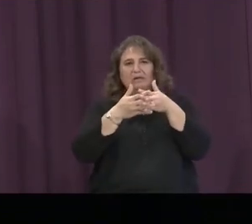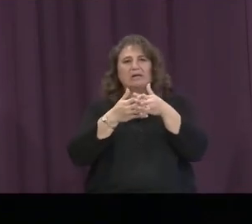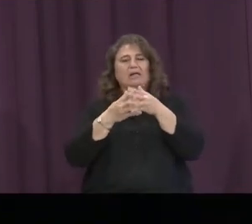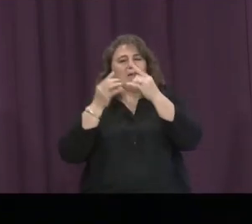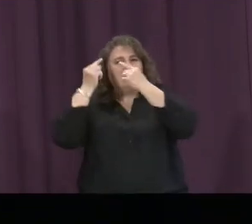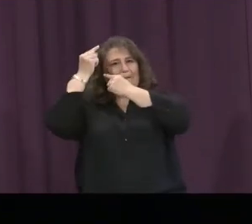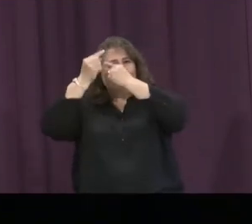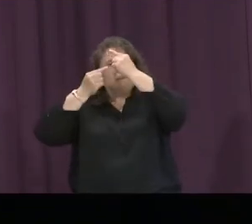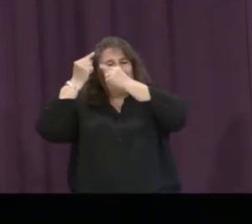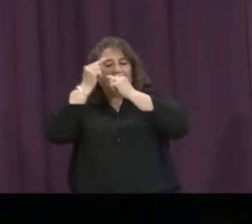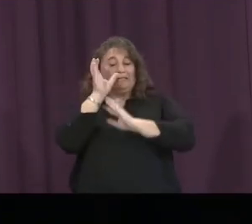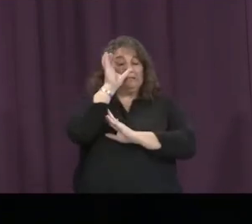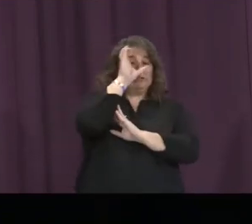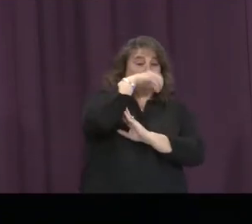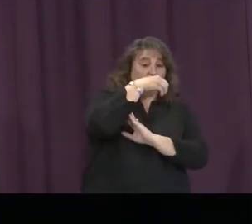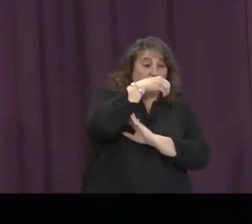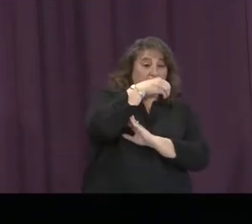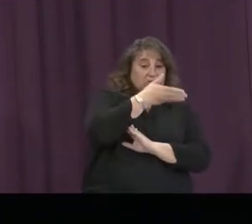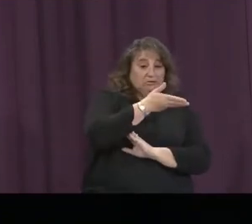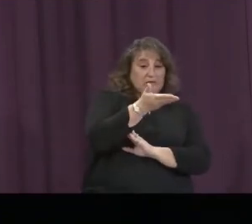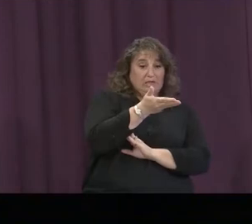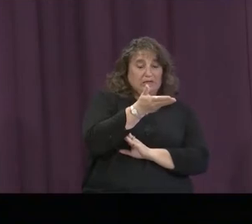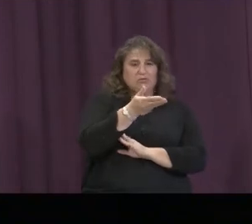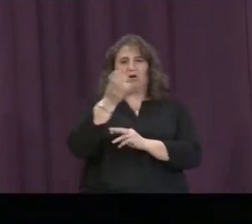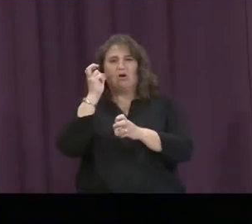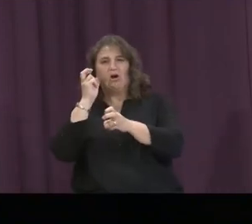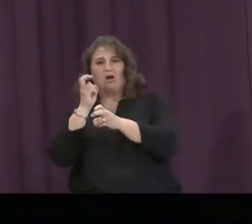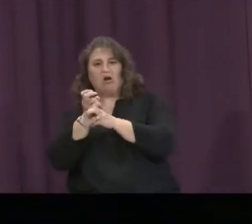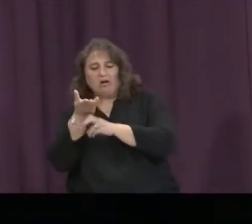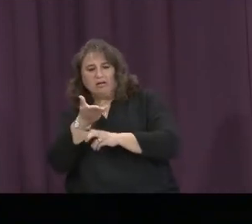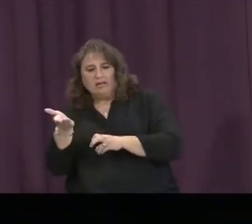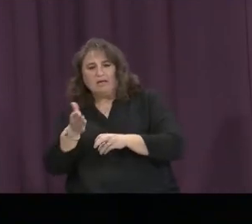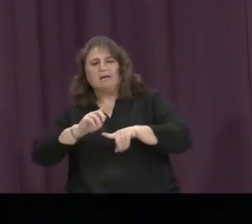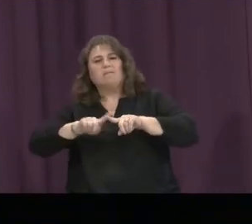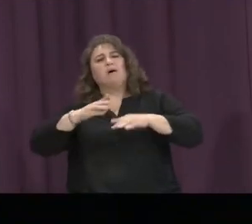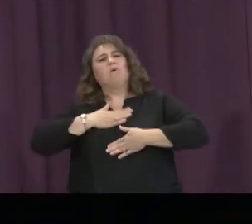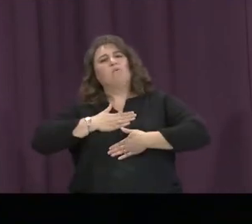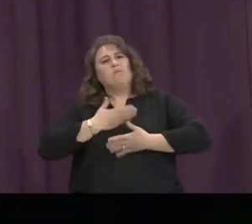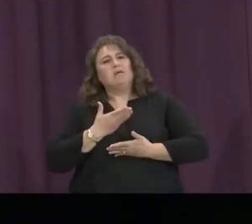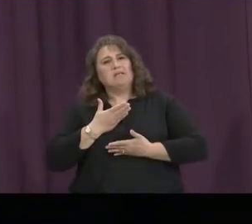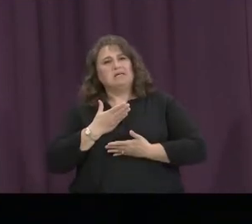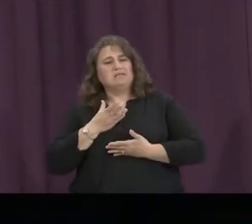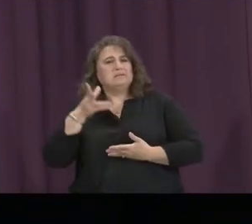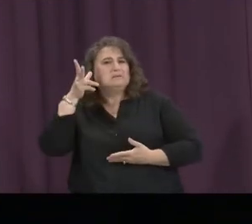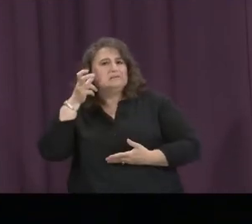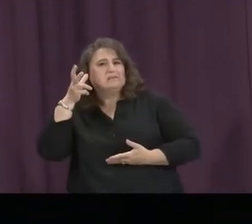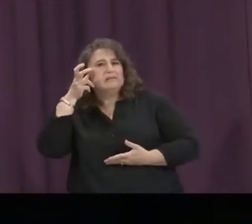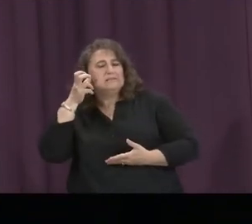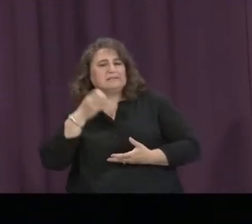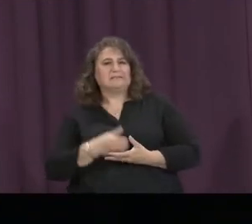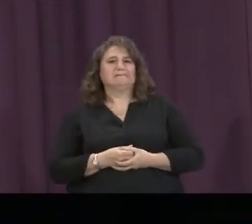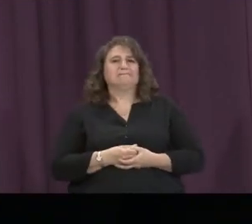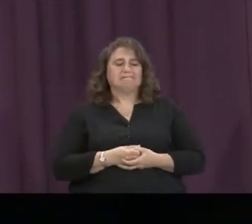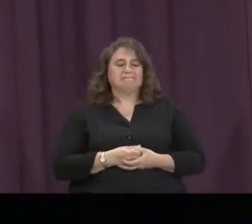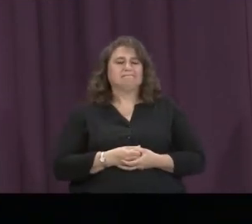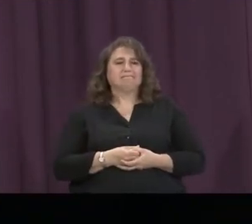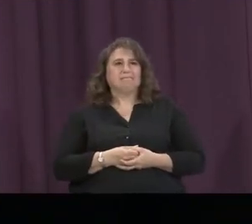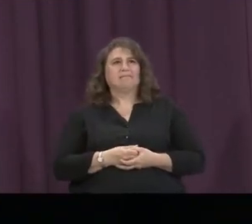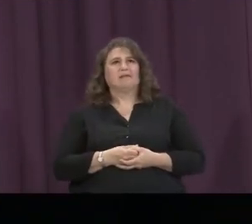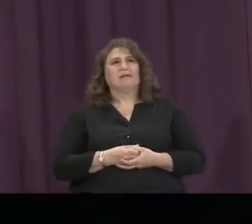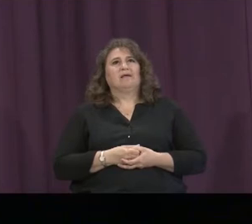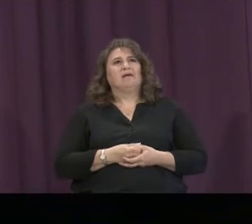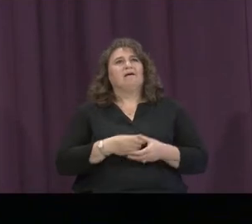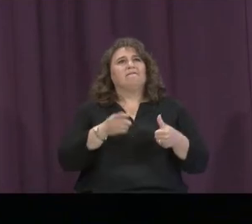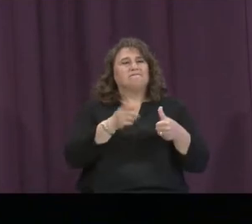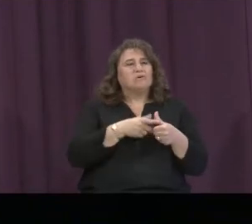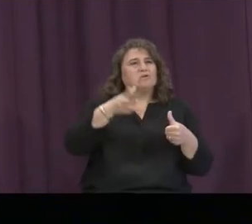strange things or, or hard things, just taking the time to listen. Before we respond, but trying to understand the